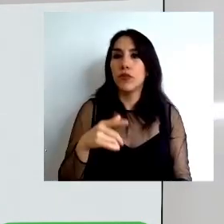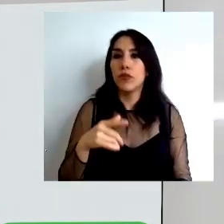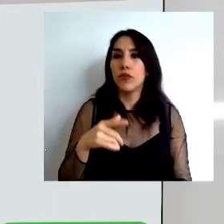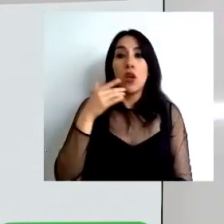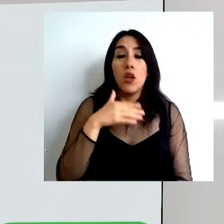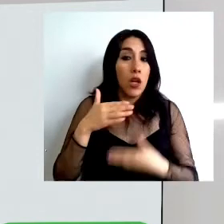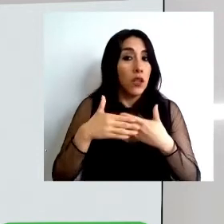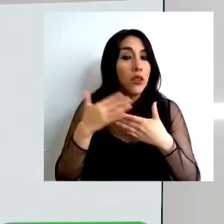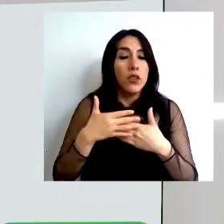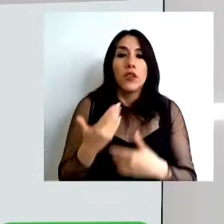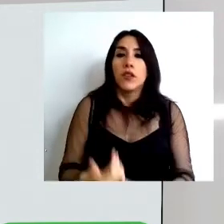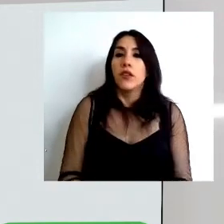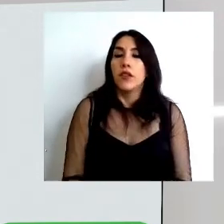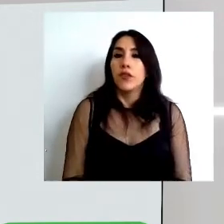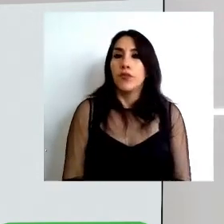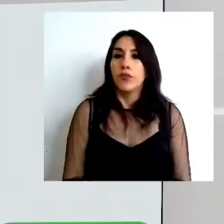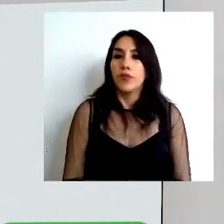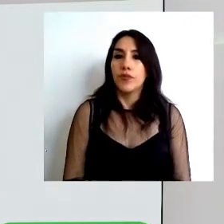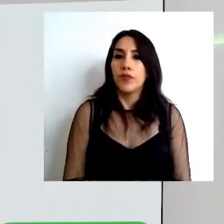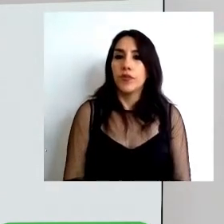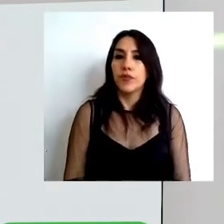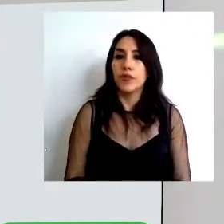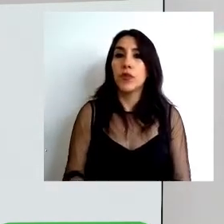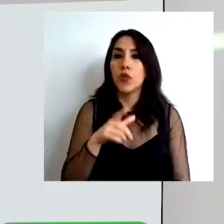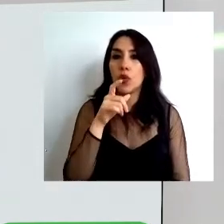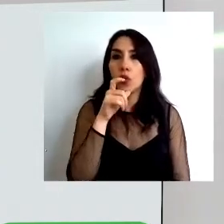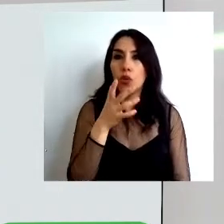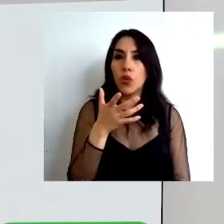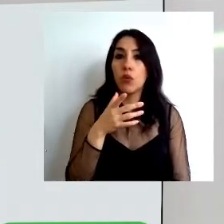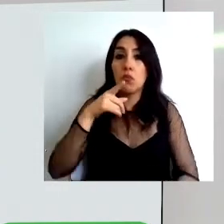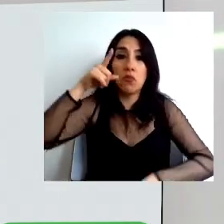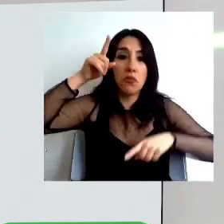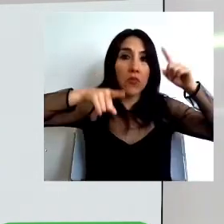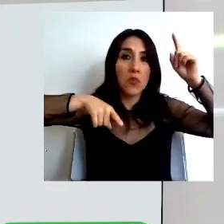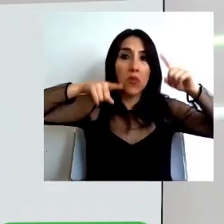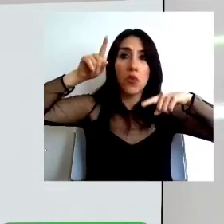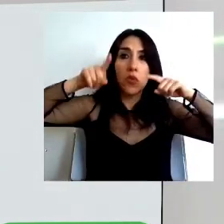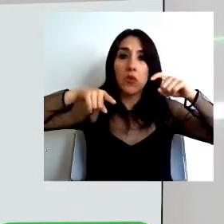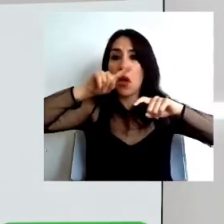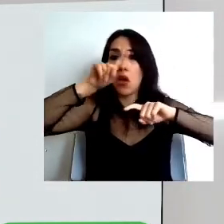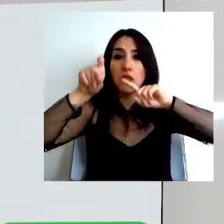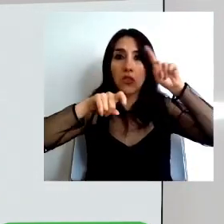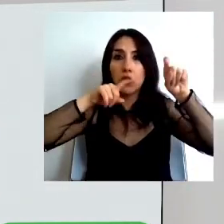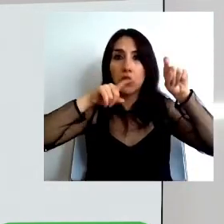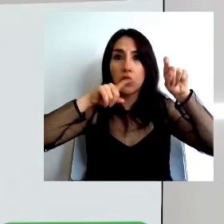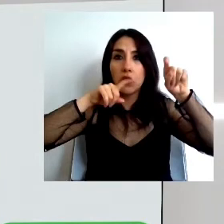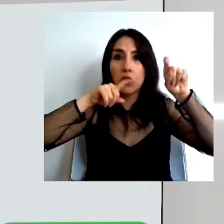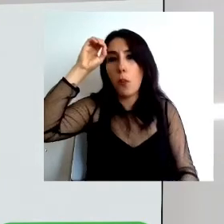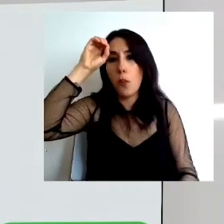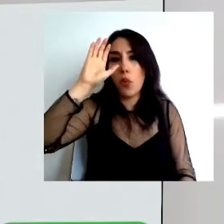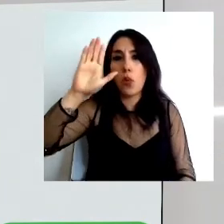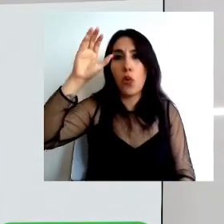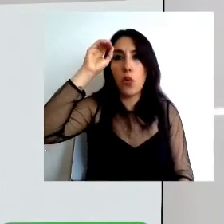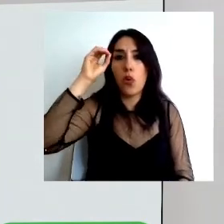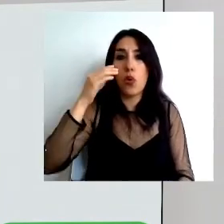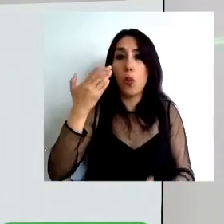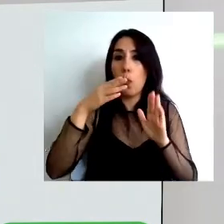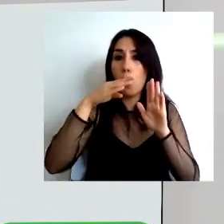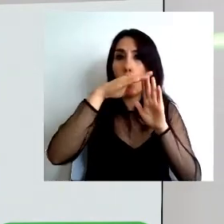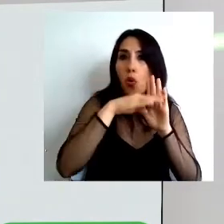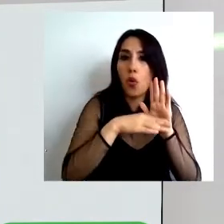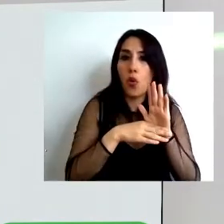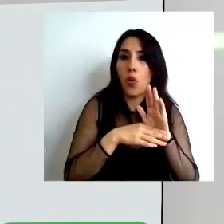if you're looking into replication readiness. When we look at what to replicate, and I'll just quickly go through these questions and then I'll